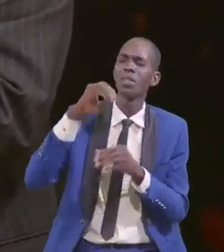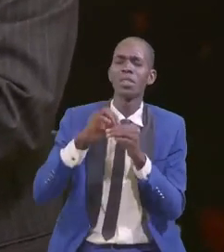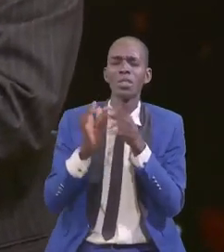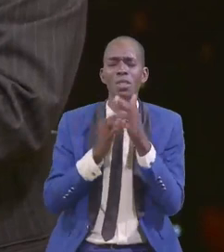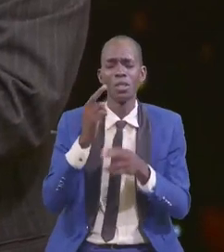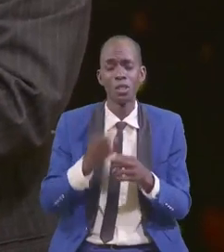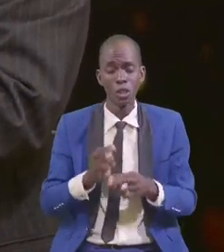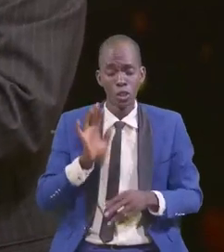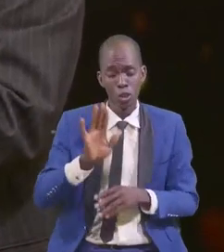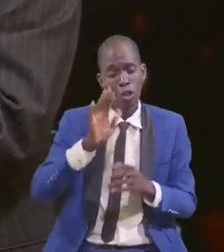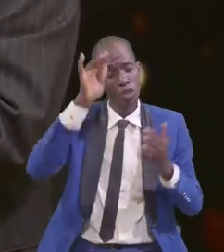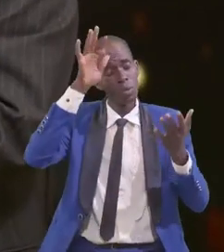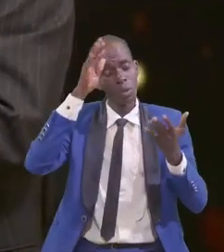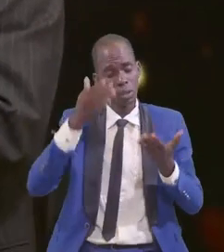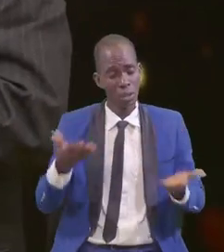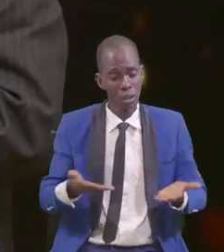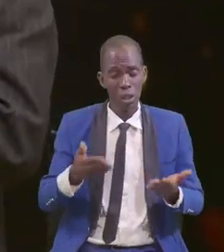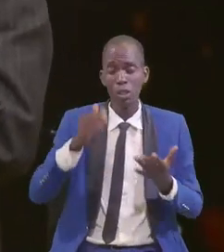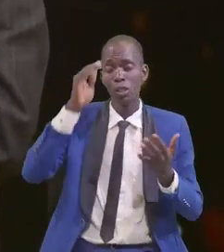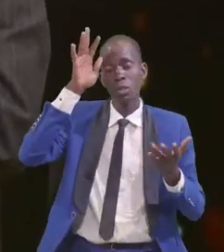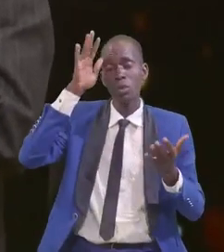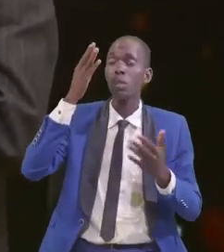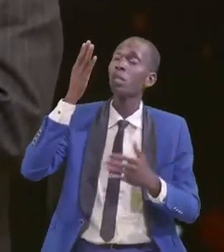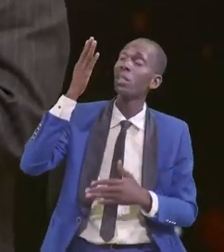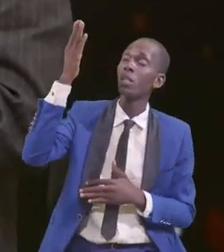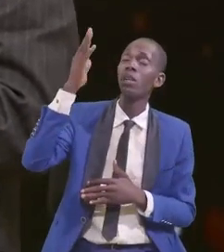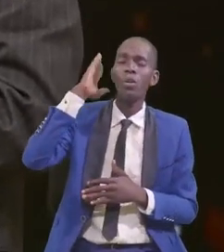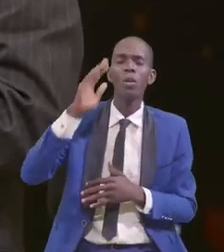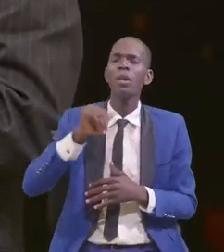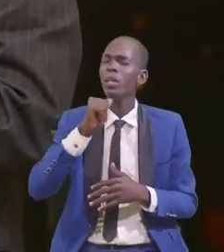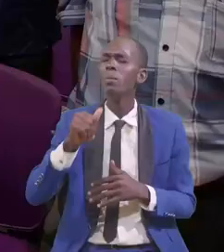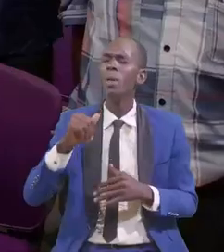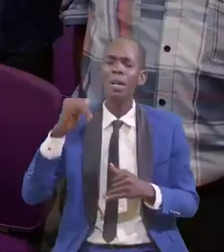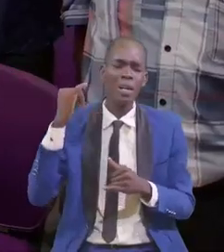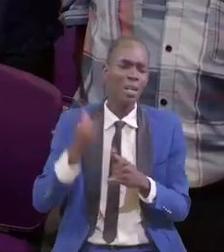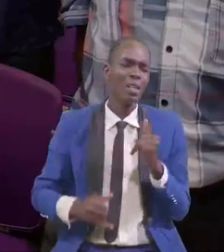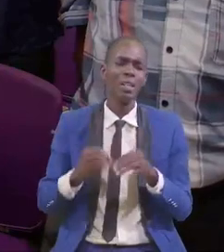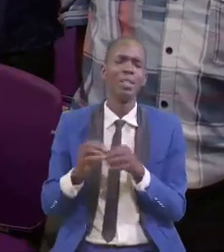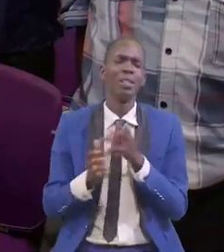expectation here, your expectation hereafter will not be cut short.